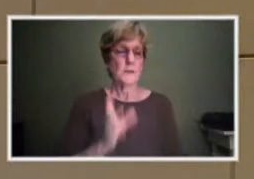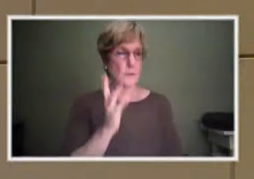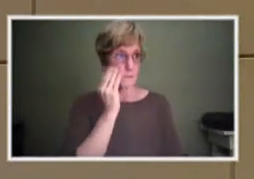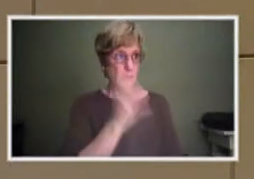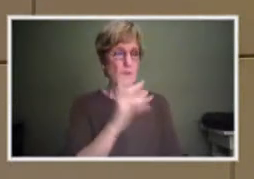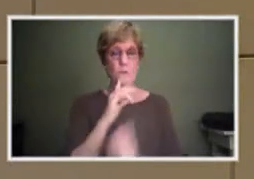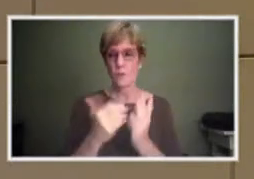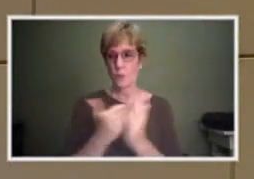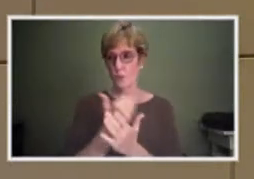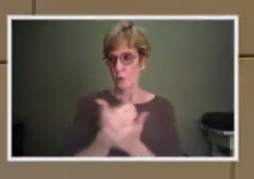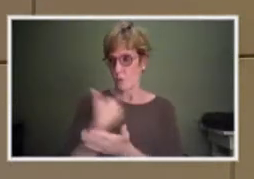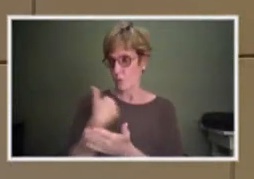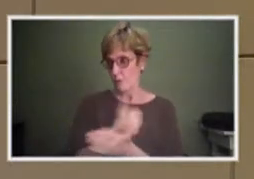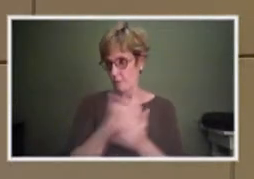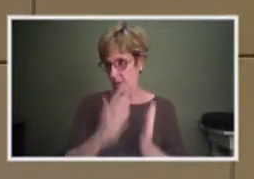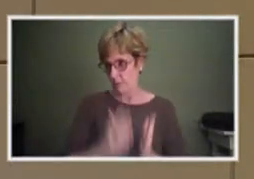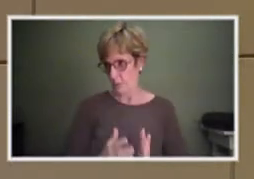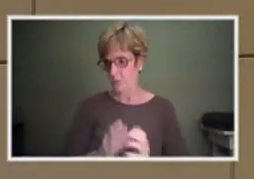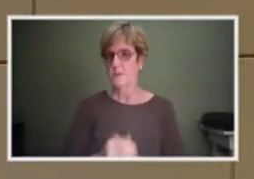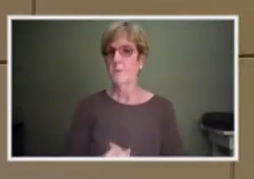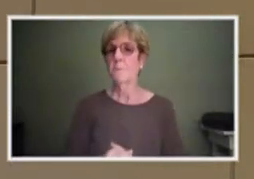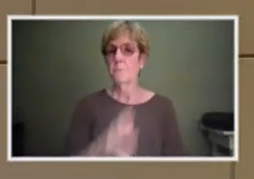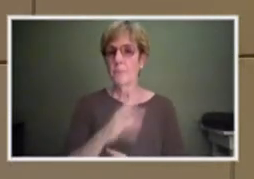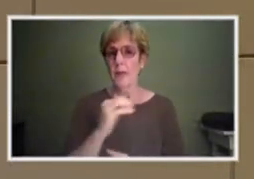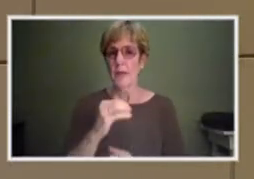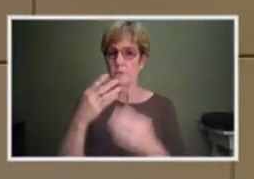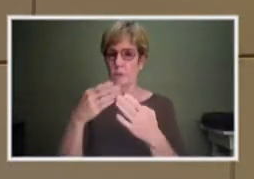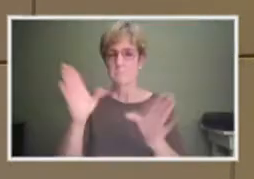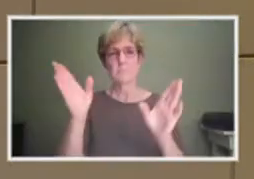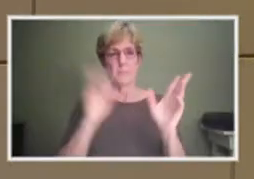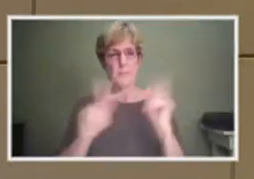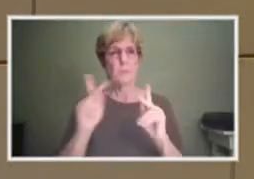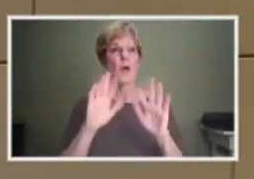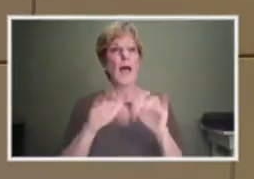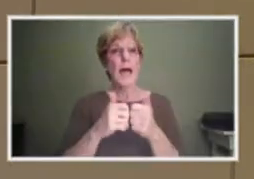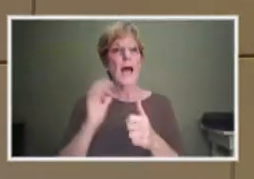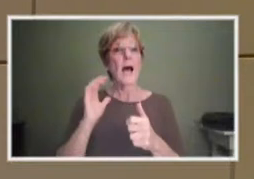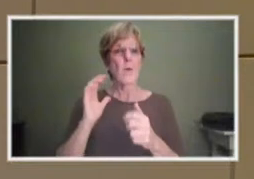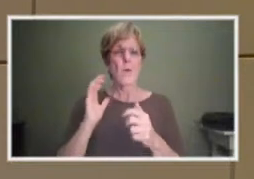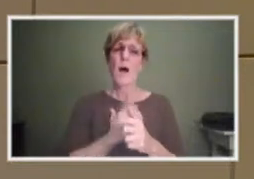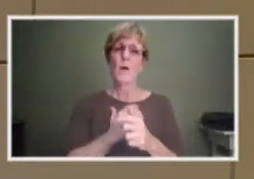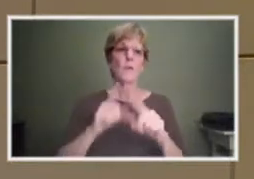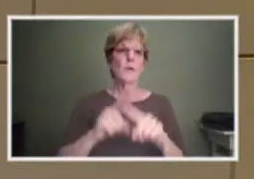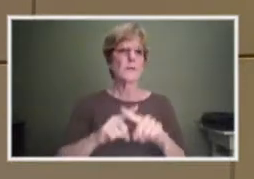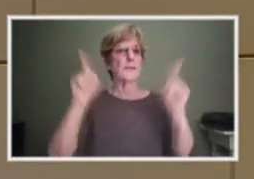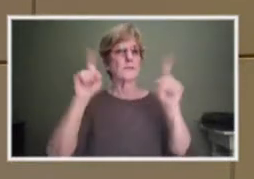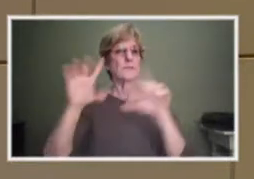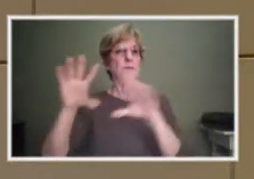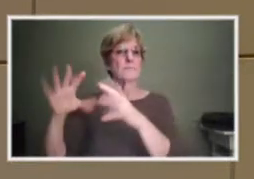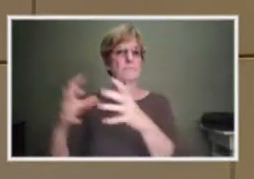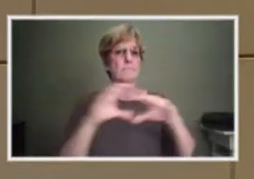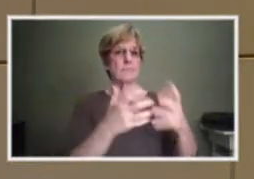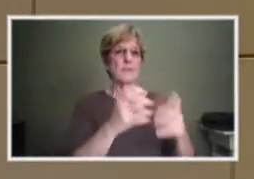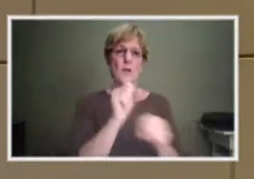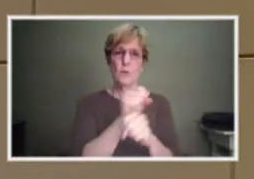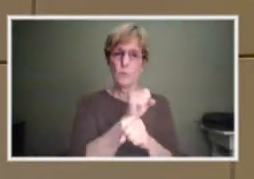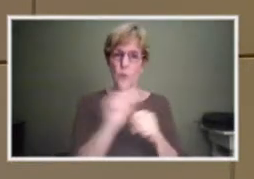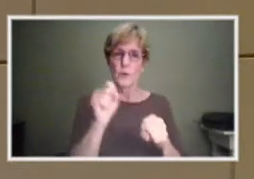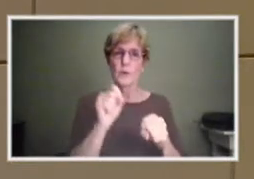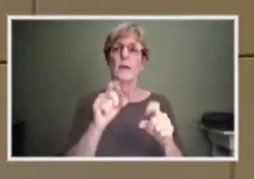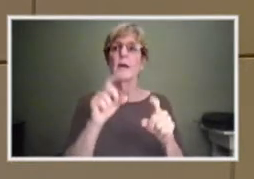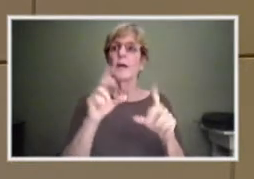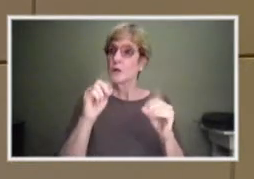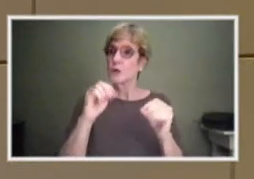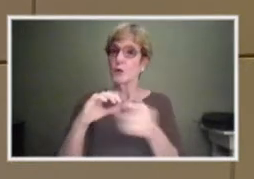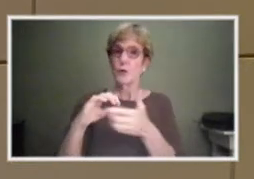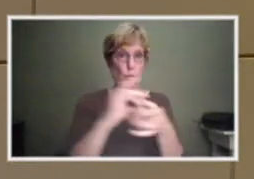council members as well as the public, how our different buckets of work really do work together with us,